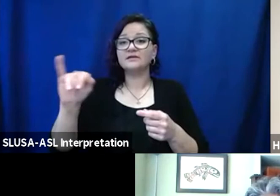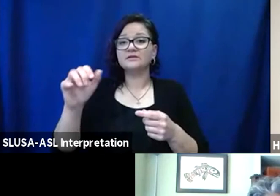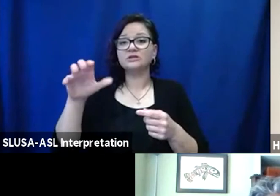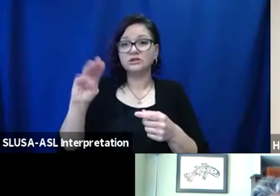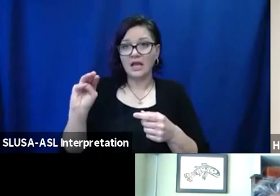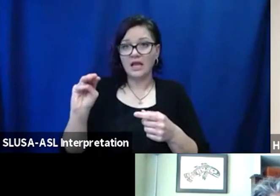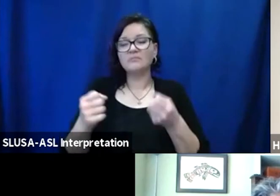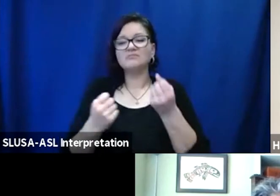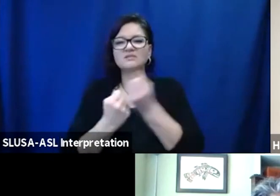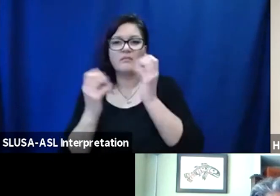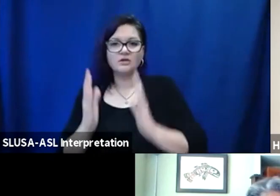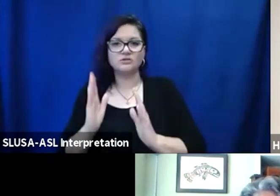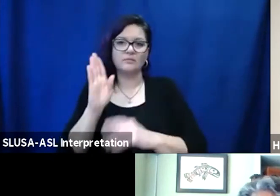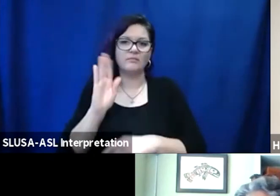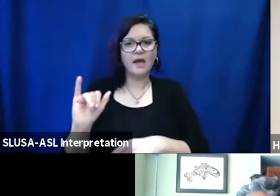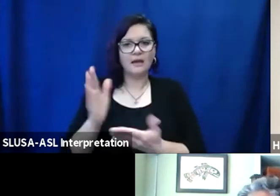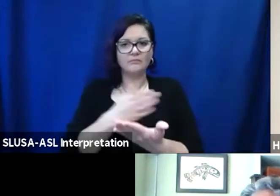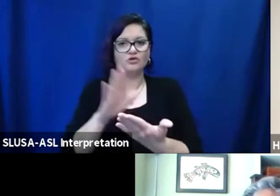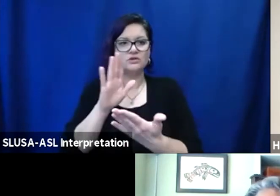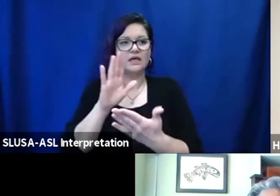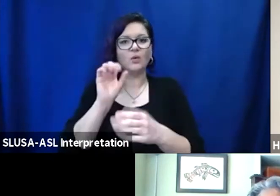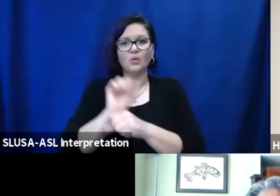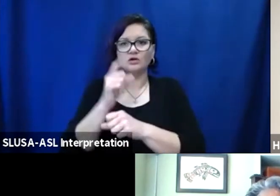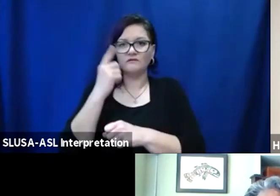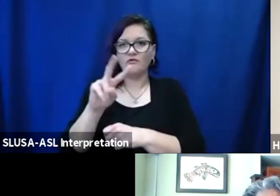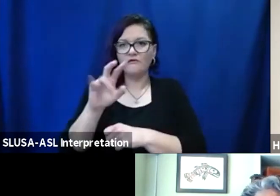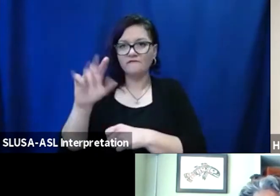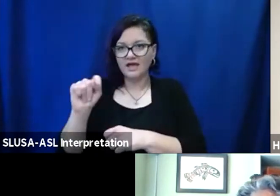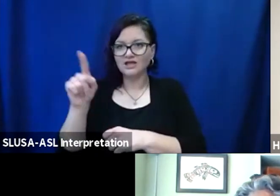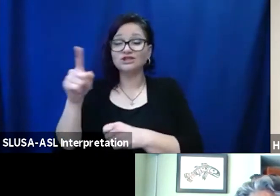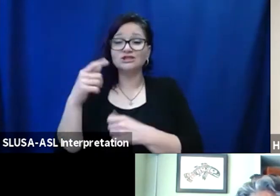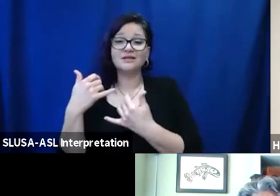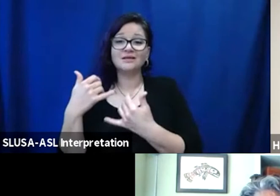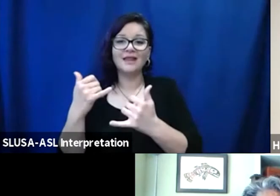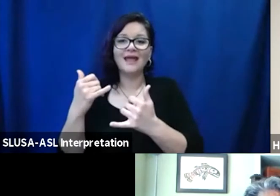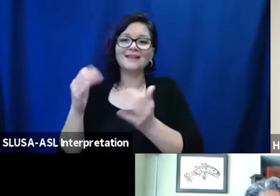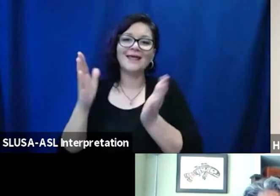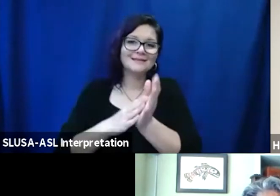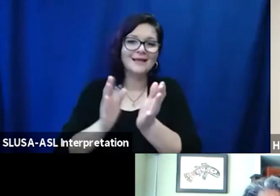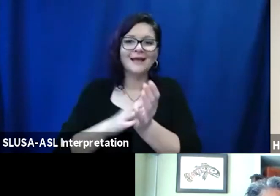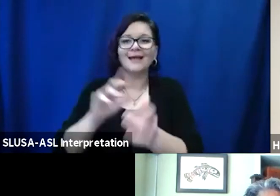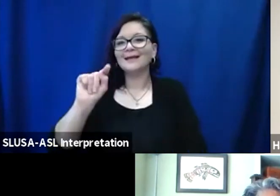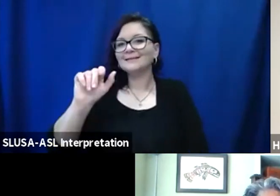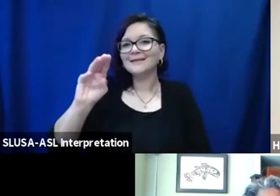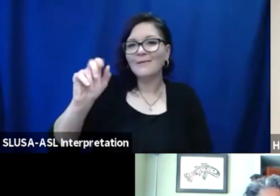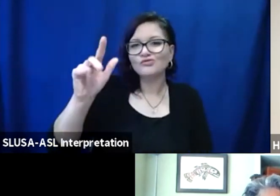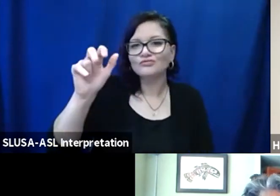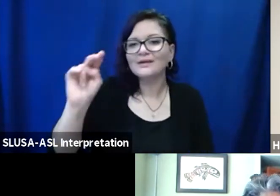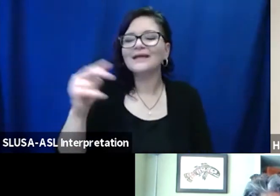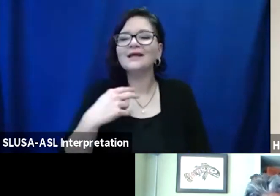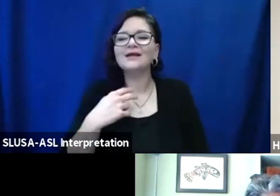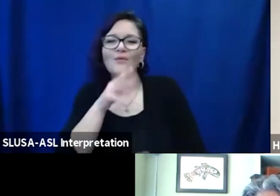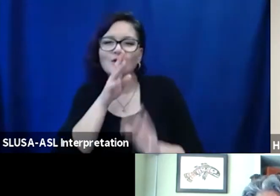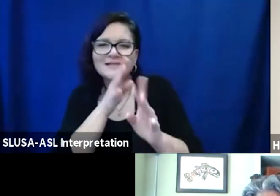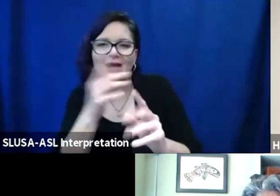our grantees, Music Works for Veterans. And I don't know if she played the tambourine or sang or whatever, but Alfie actually went, and it